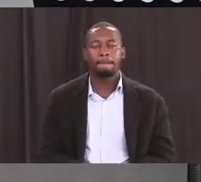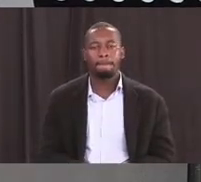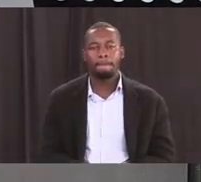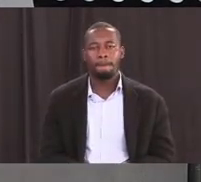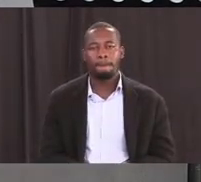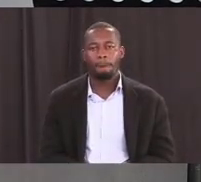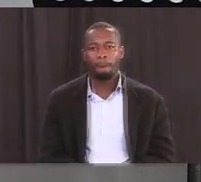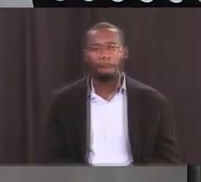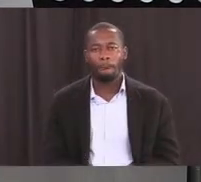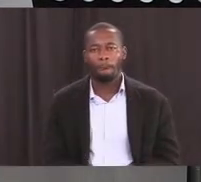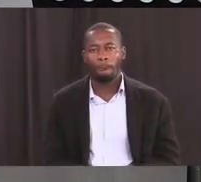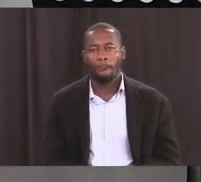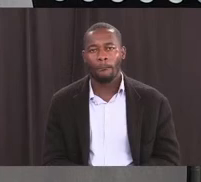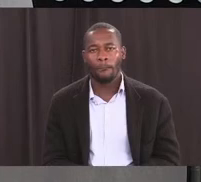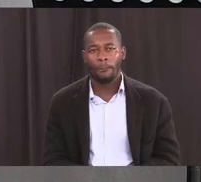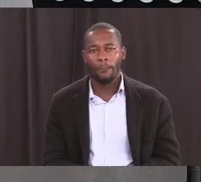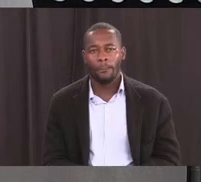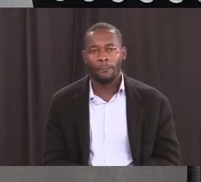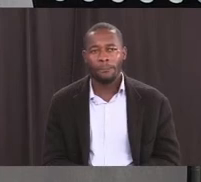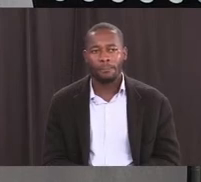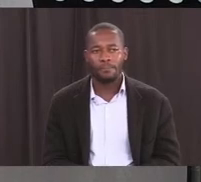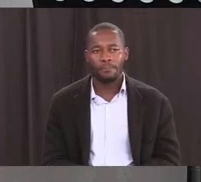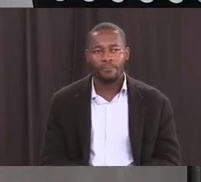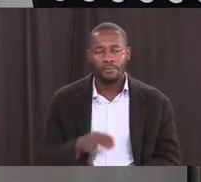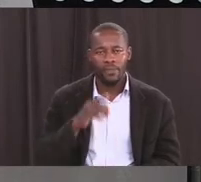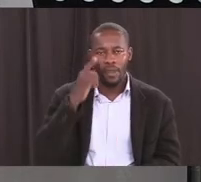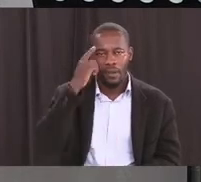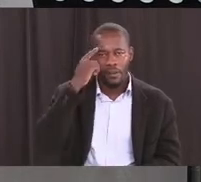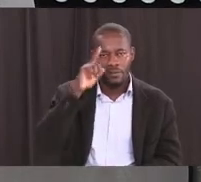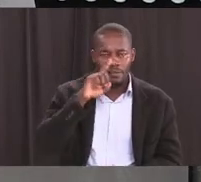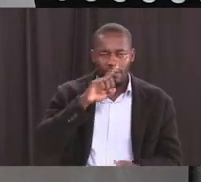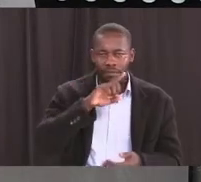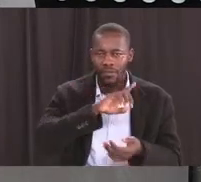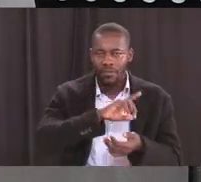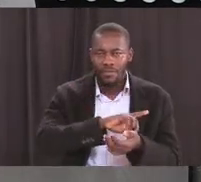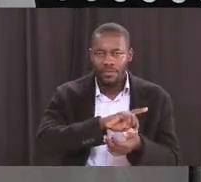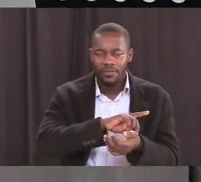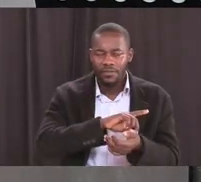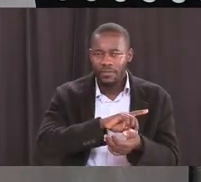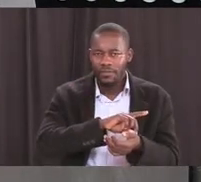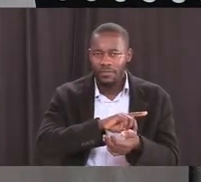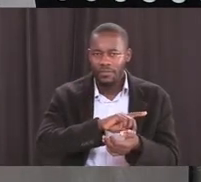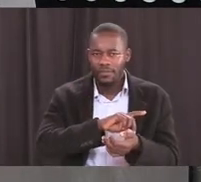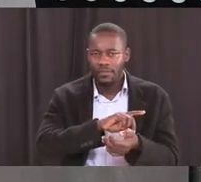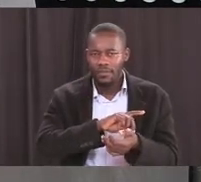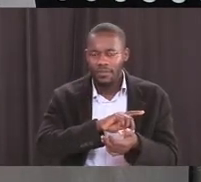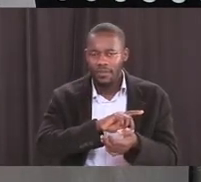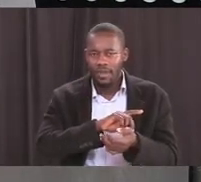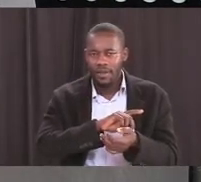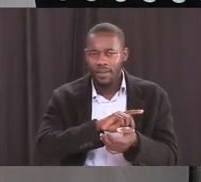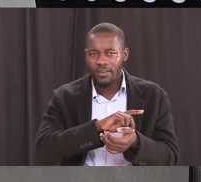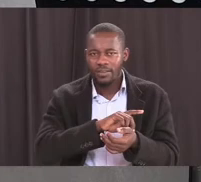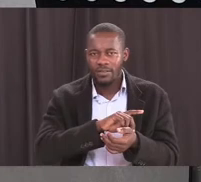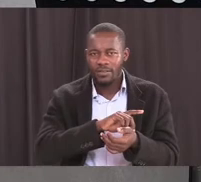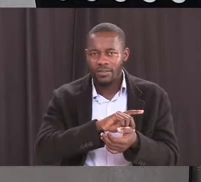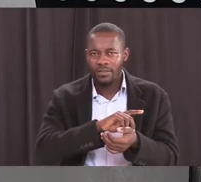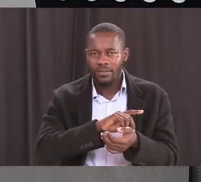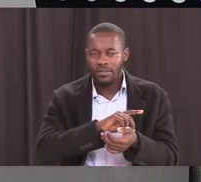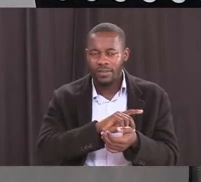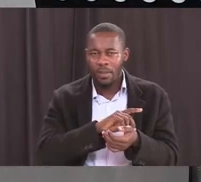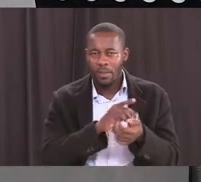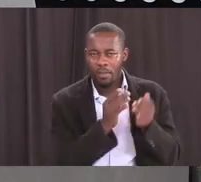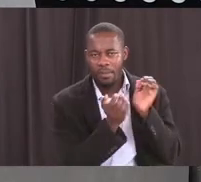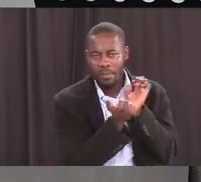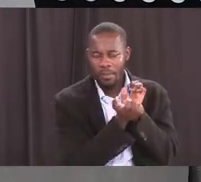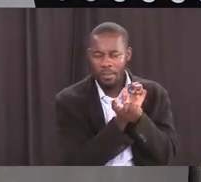For us, it was a certain doctor that we felt came at a providential time in our life. For Paul, it was